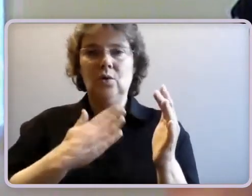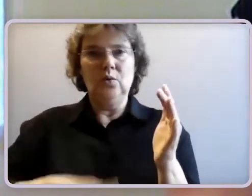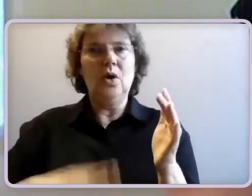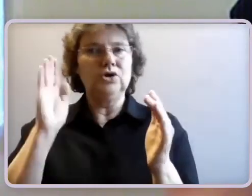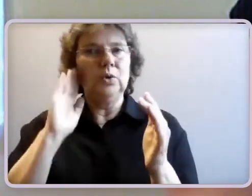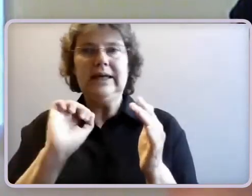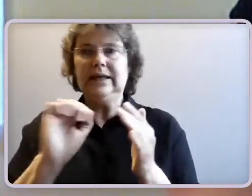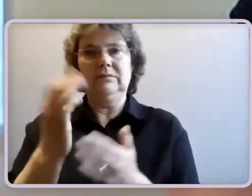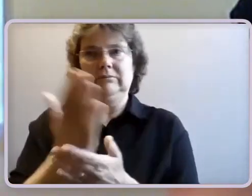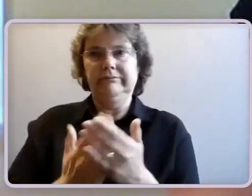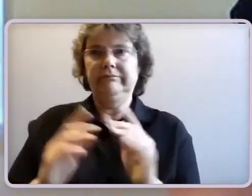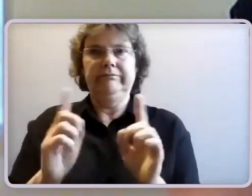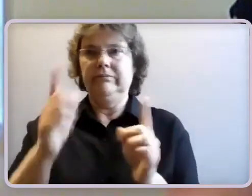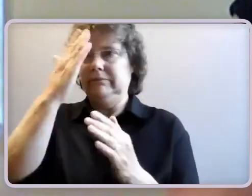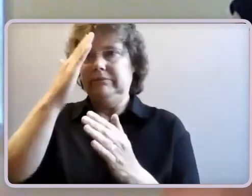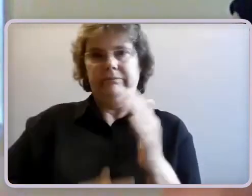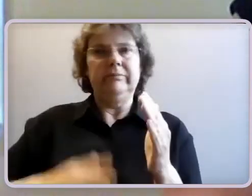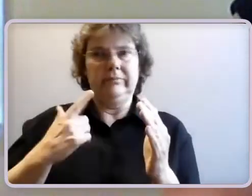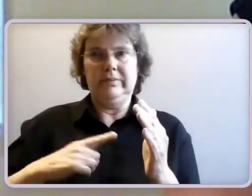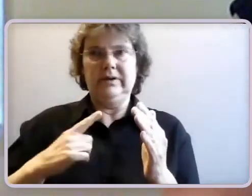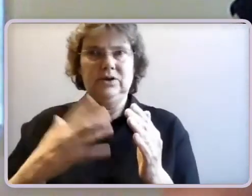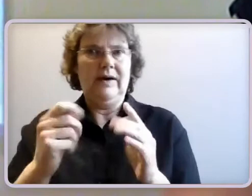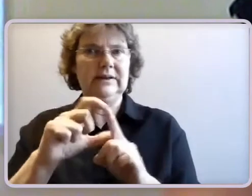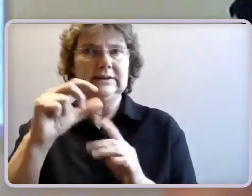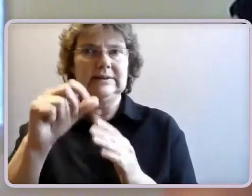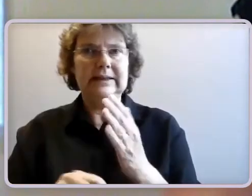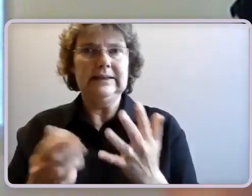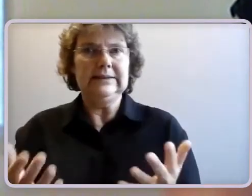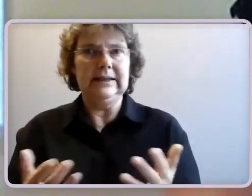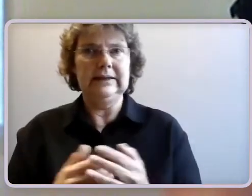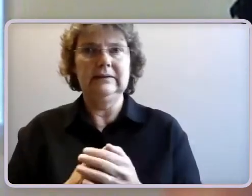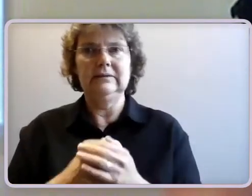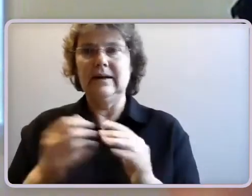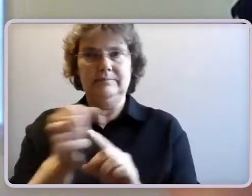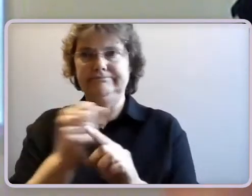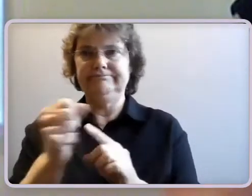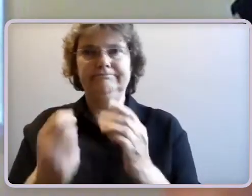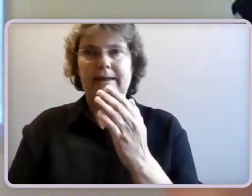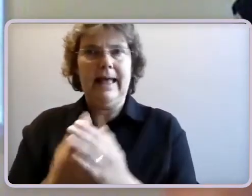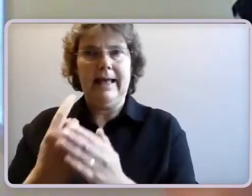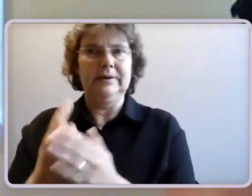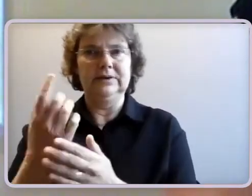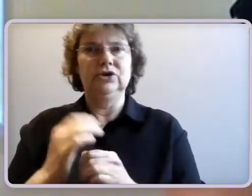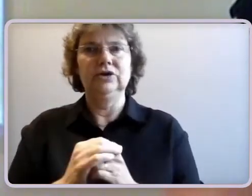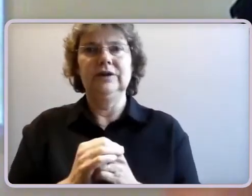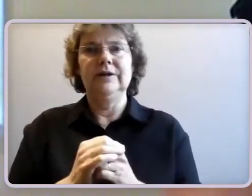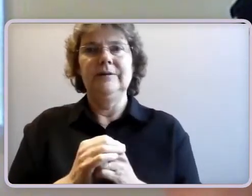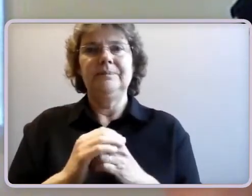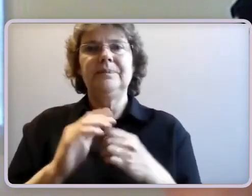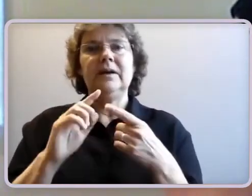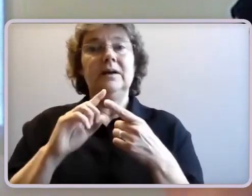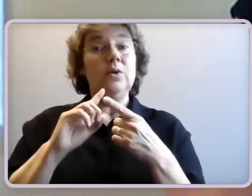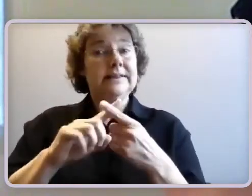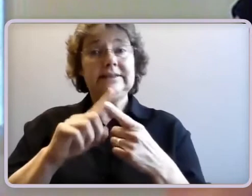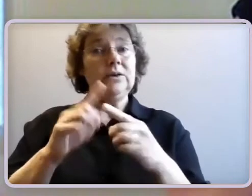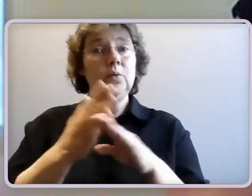their disability. The Commission is still working through COVID-19, including recently having a week of